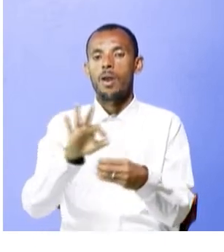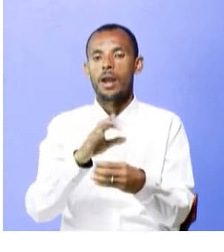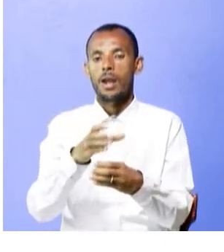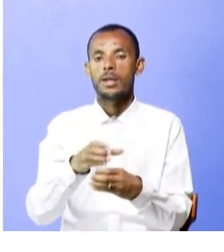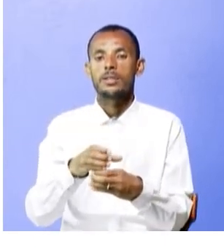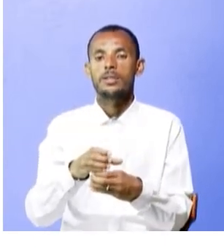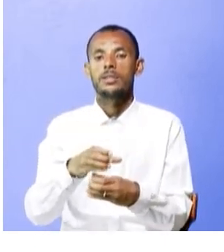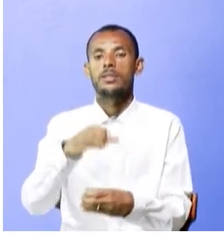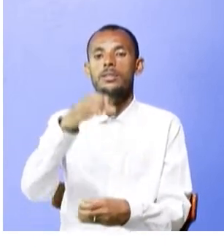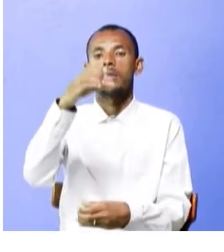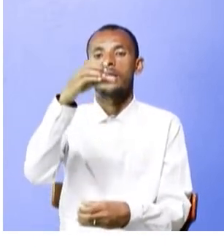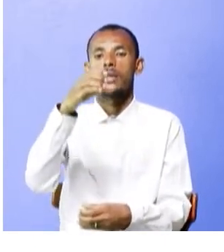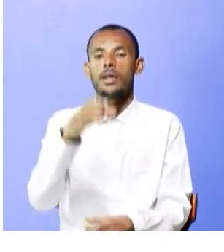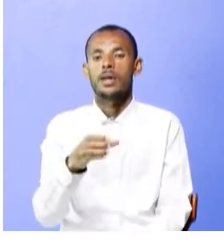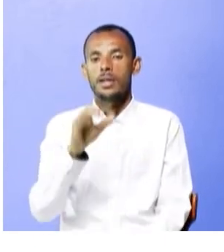cylinder